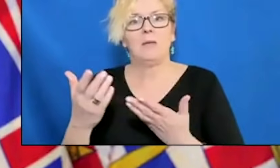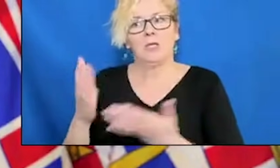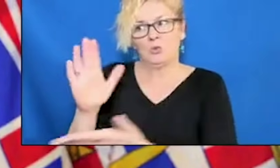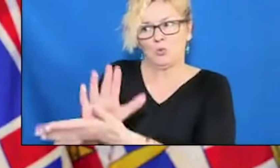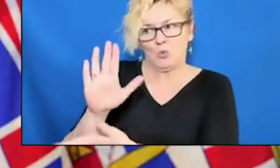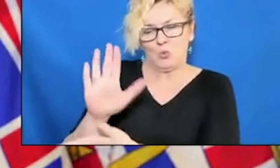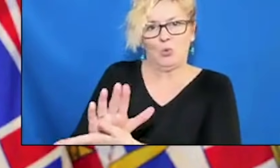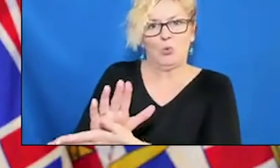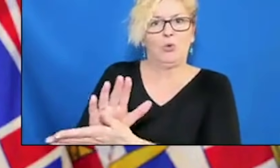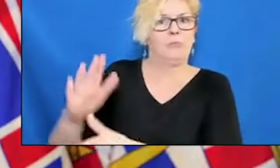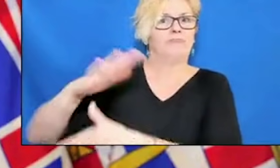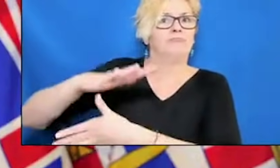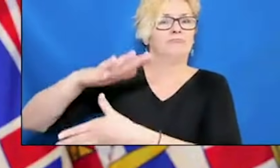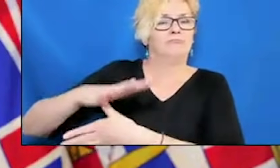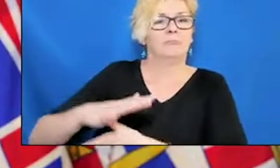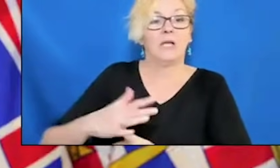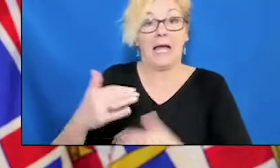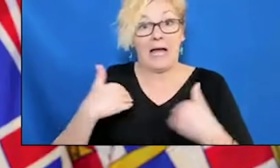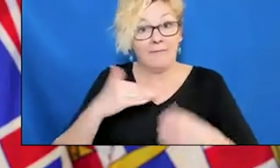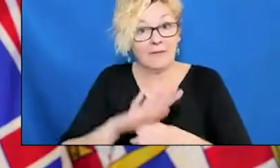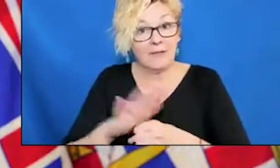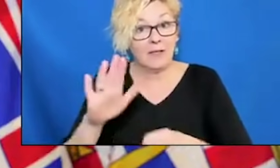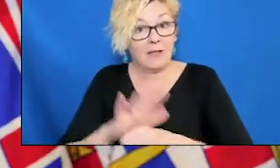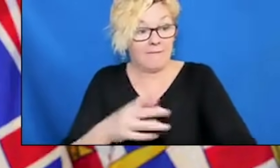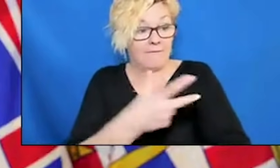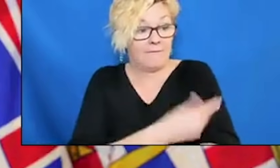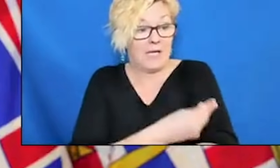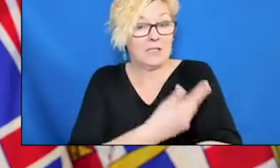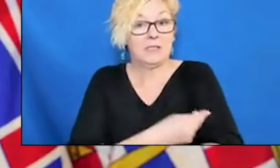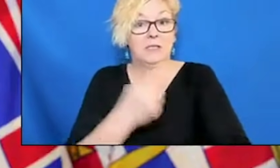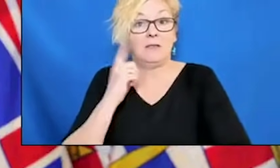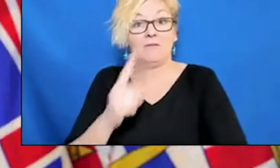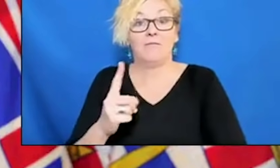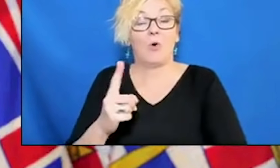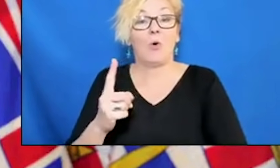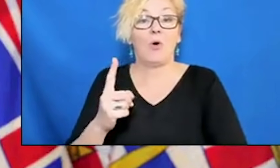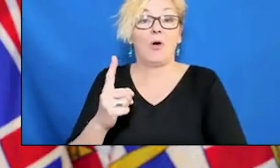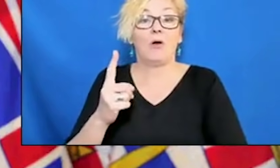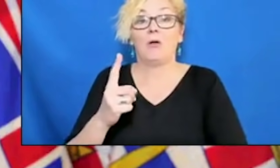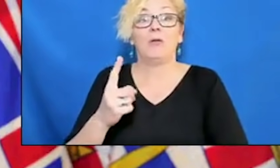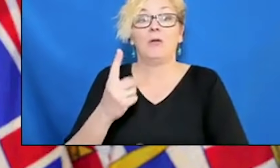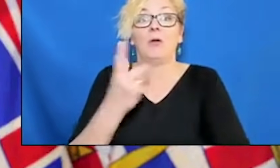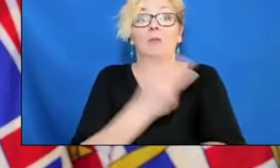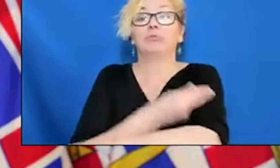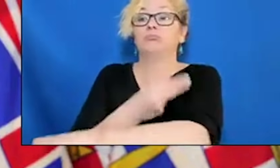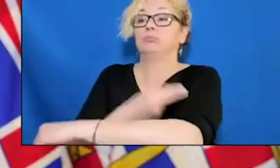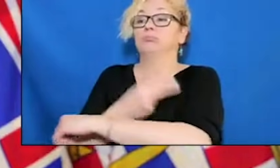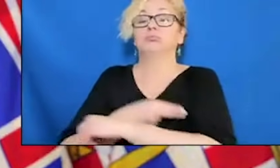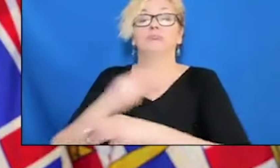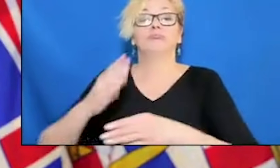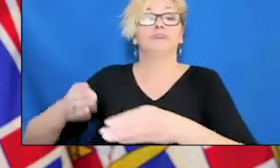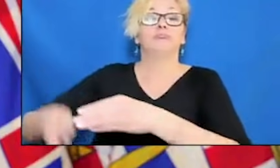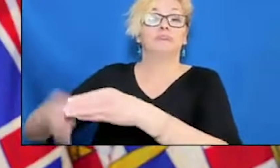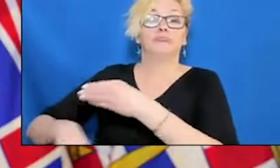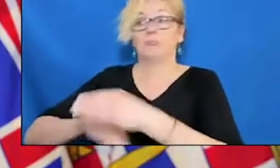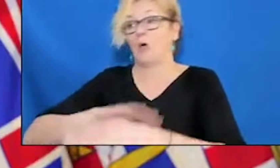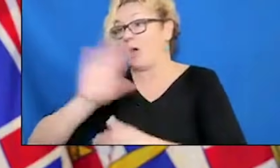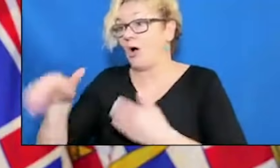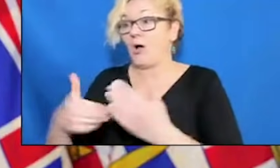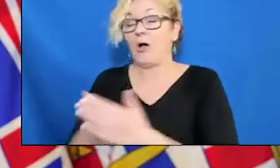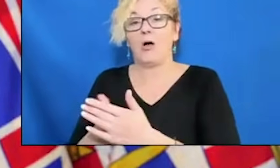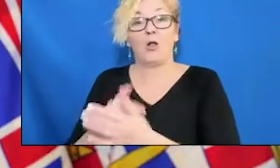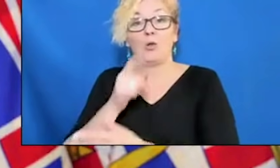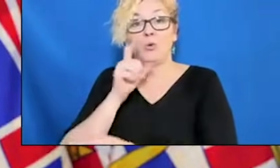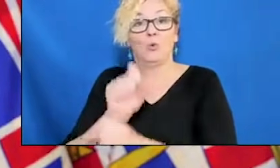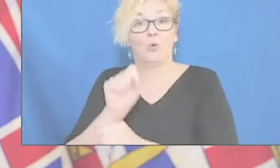be prioritizing. As you know, we don't have enough vaccine to do everybody in the school system right now, so we will be prioritizing by where